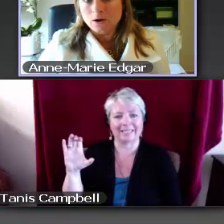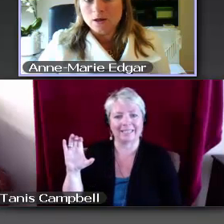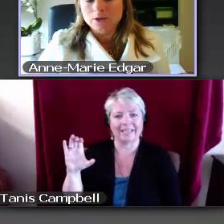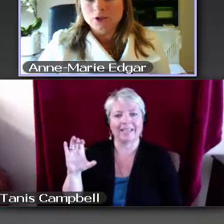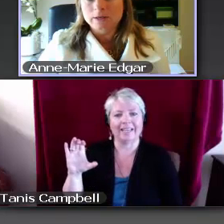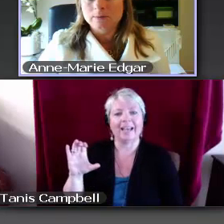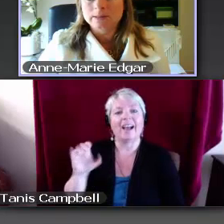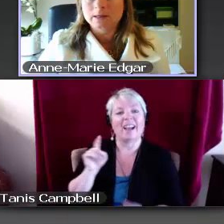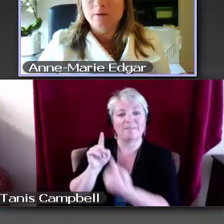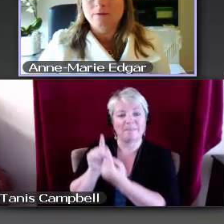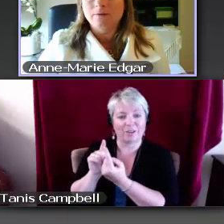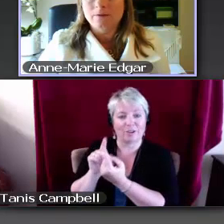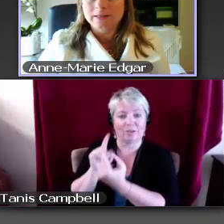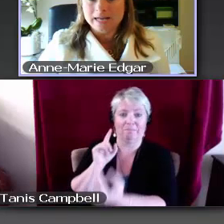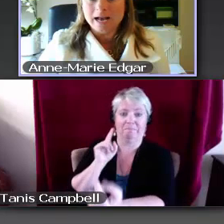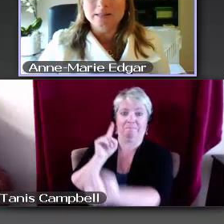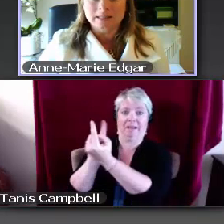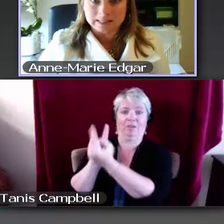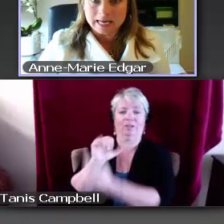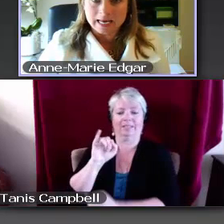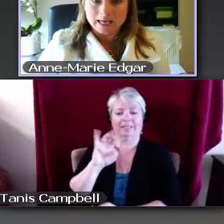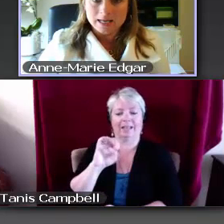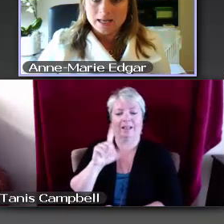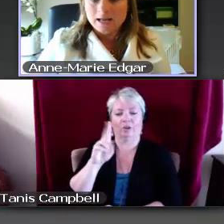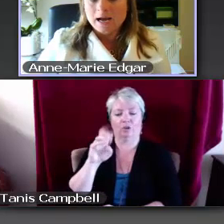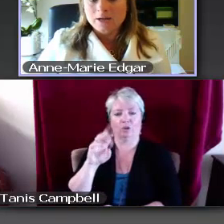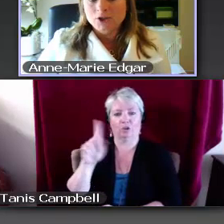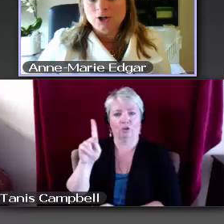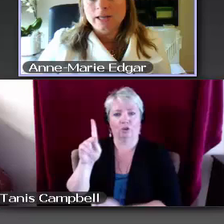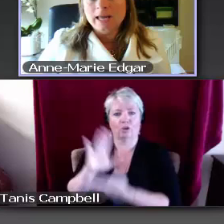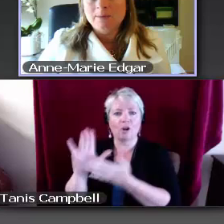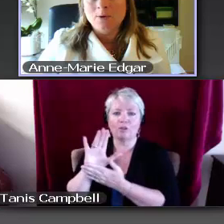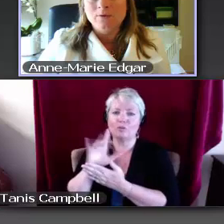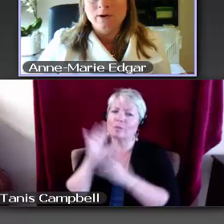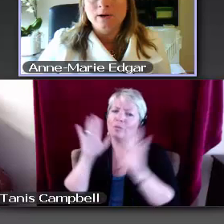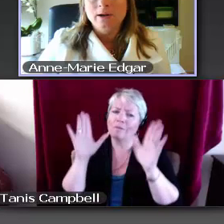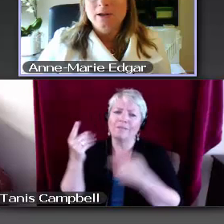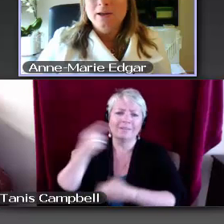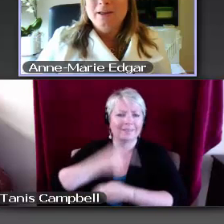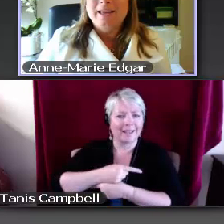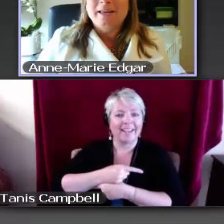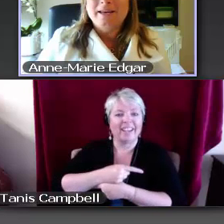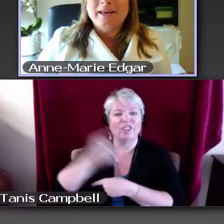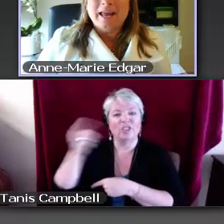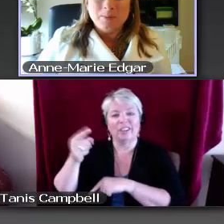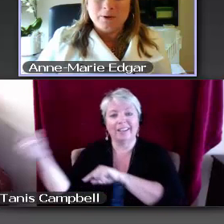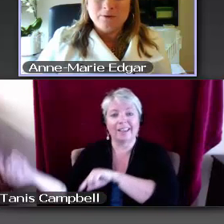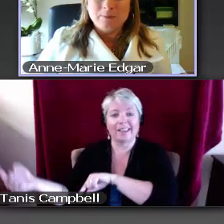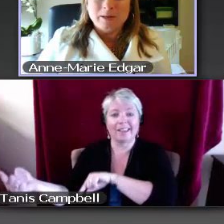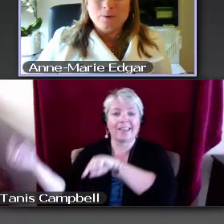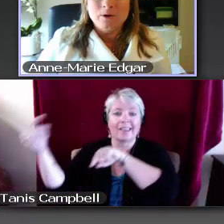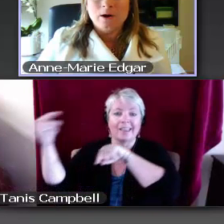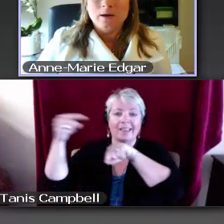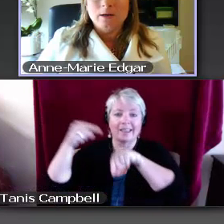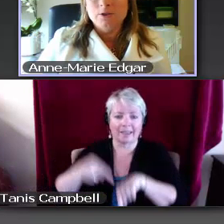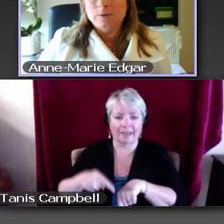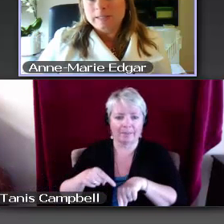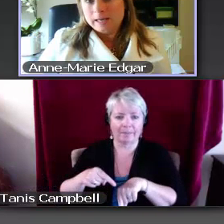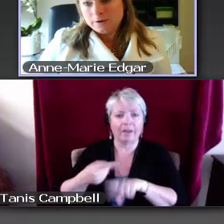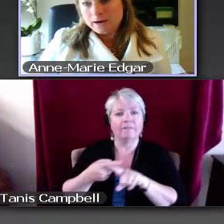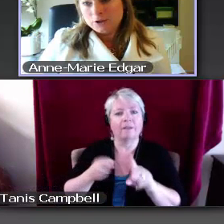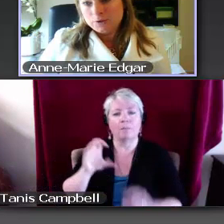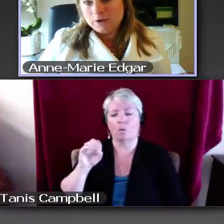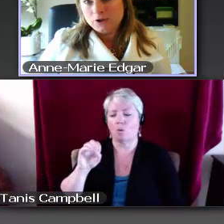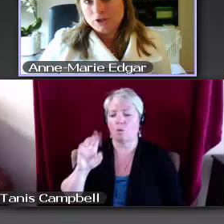at Selkirk College, and it was a fantastic day. Shirley came over in April from the Okanagan